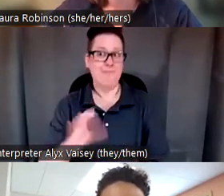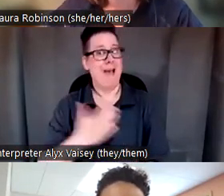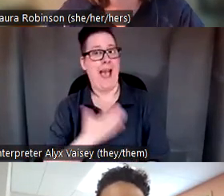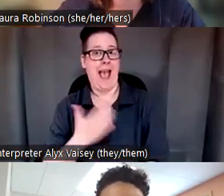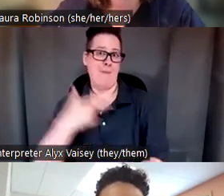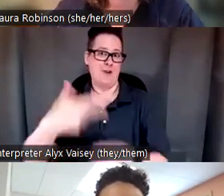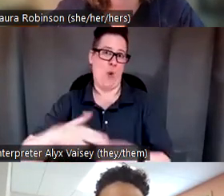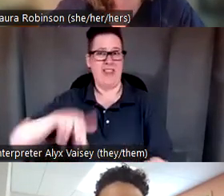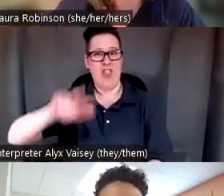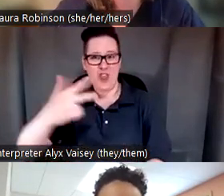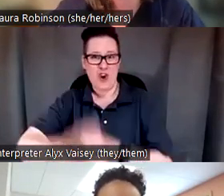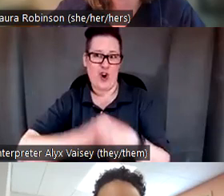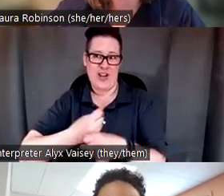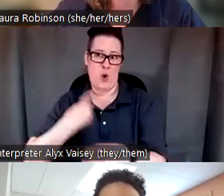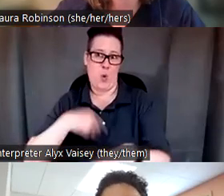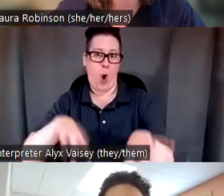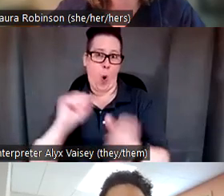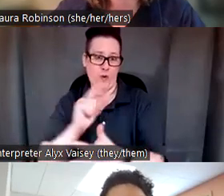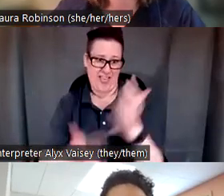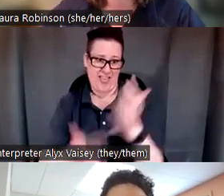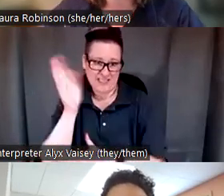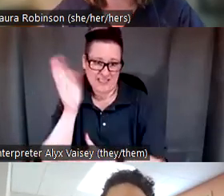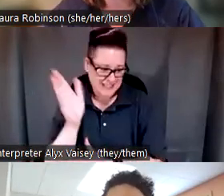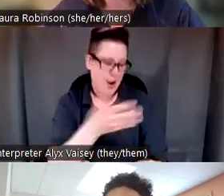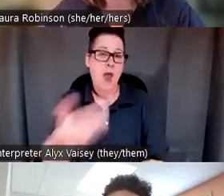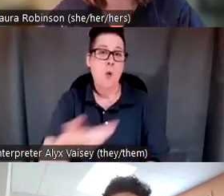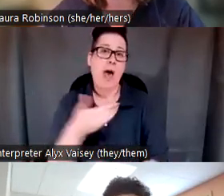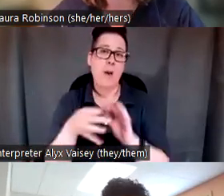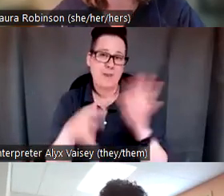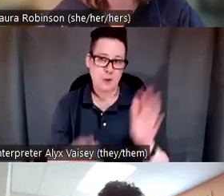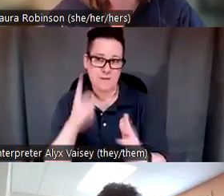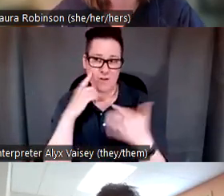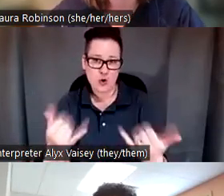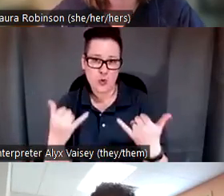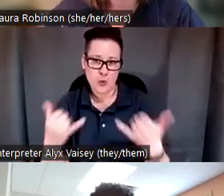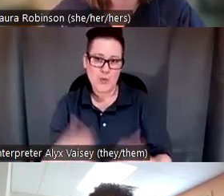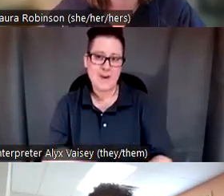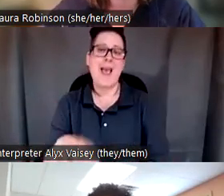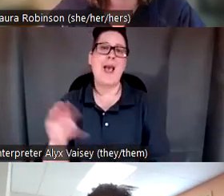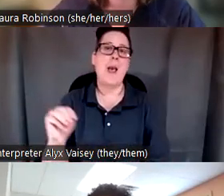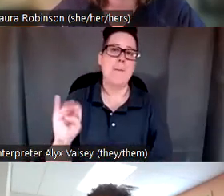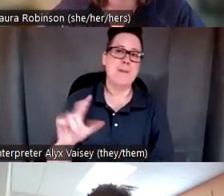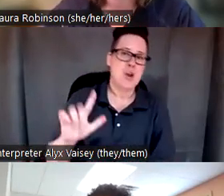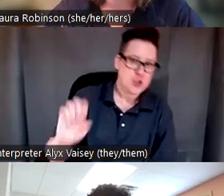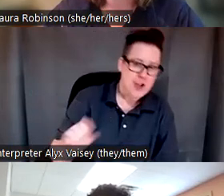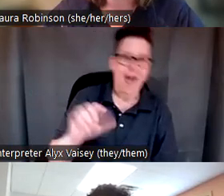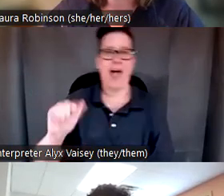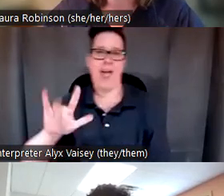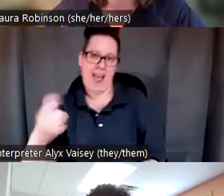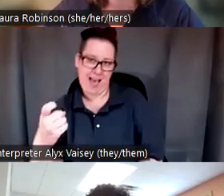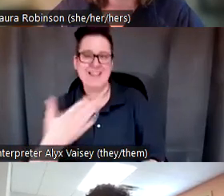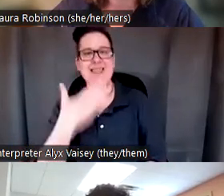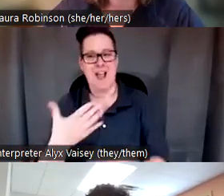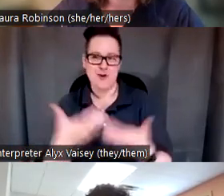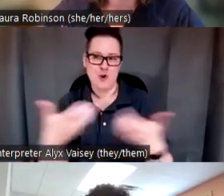of hosting this series. We also welcome our interpreters for today's session, Michelle Bem and Alex Vasey. Thank you so much